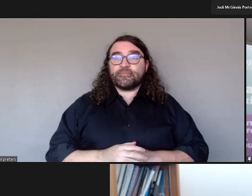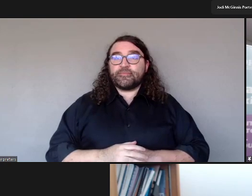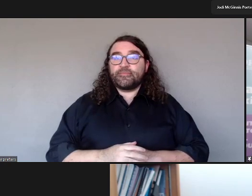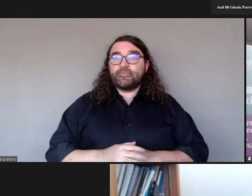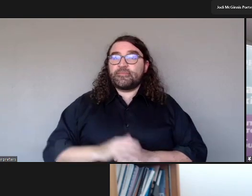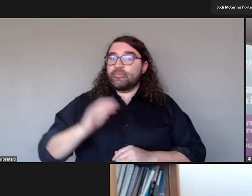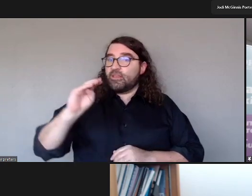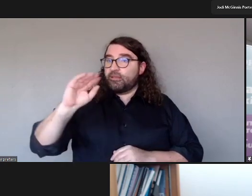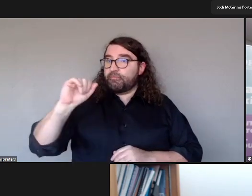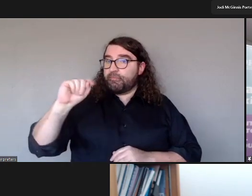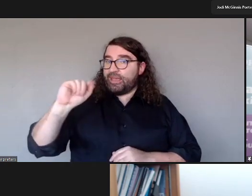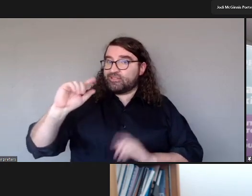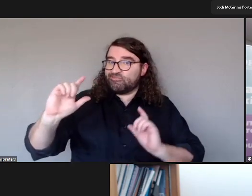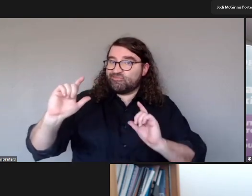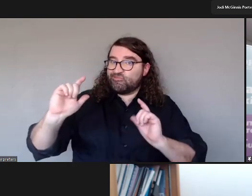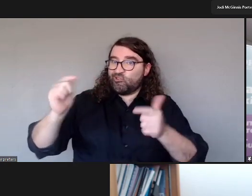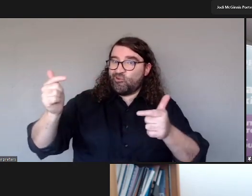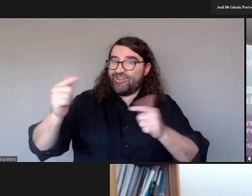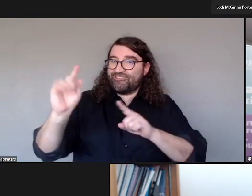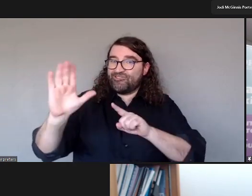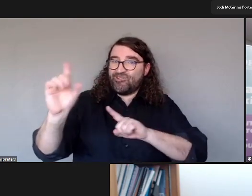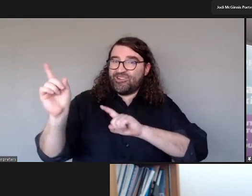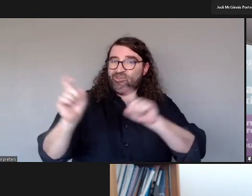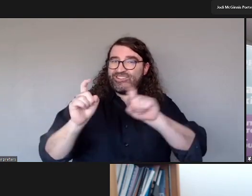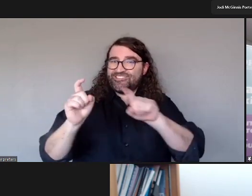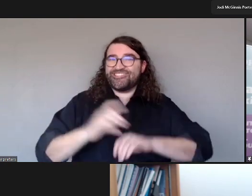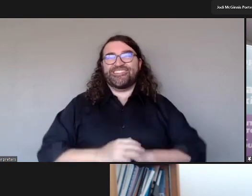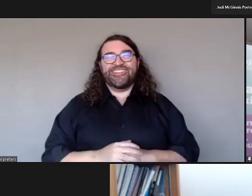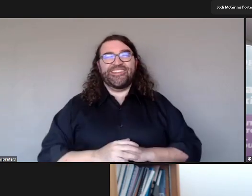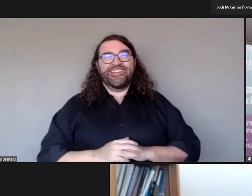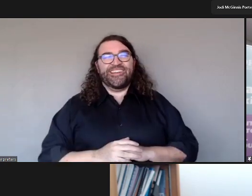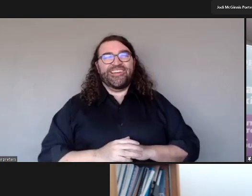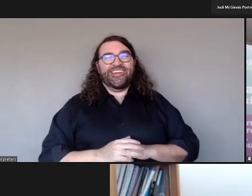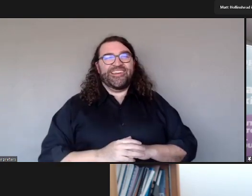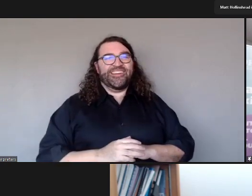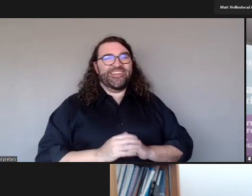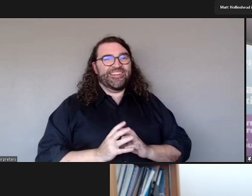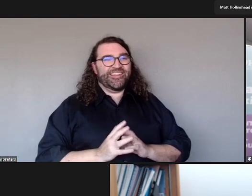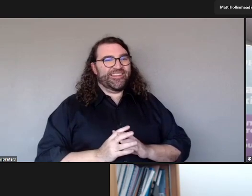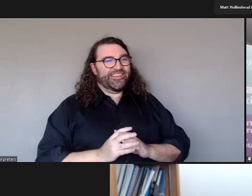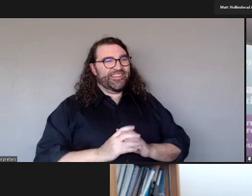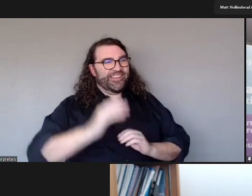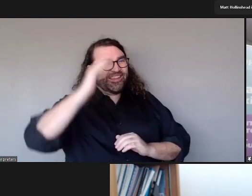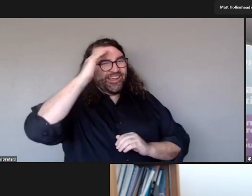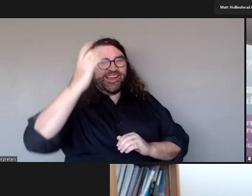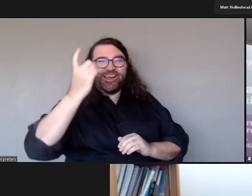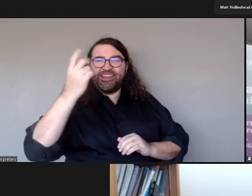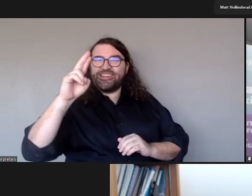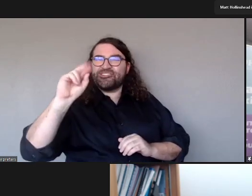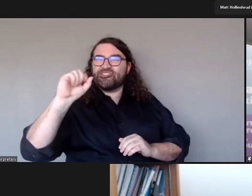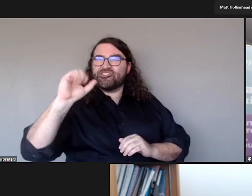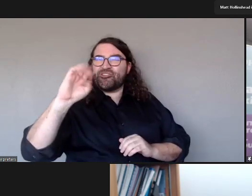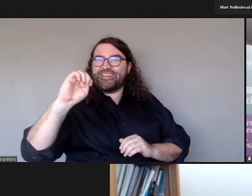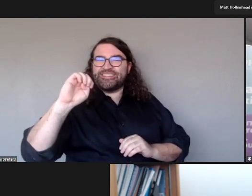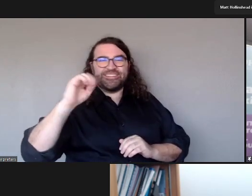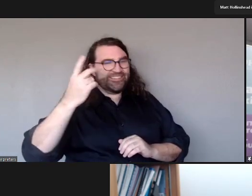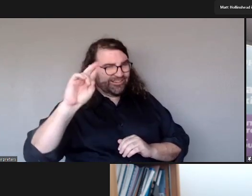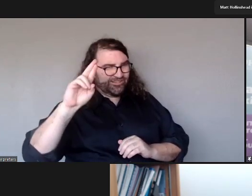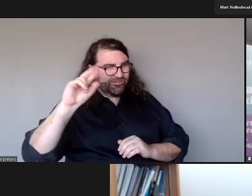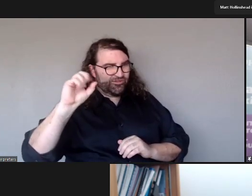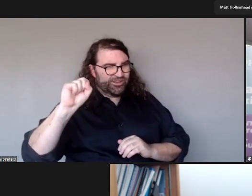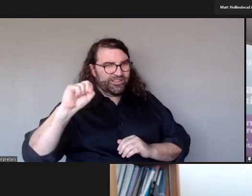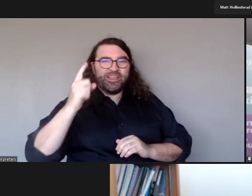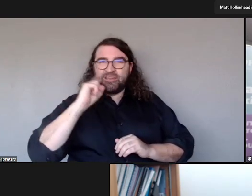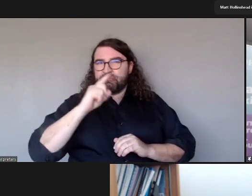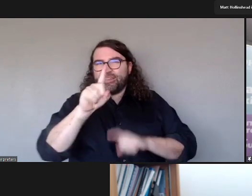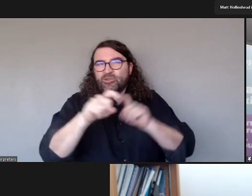be able to unmute yourself and ask your question. Hey, Dr. Grace, Dr. Ross, I got a question for both